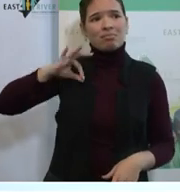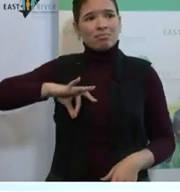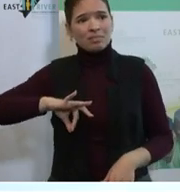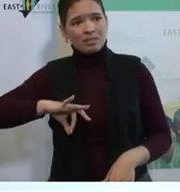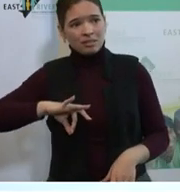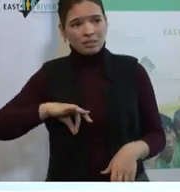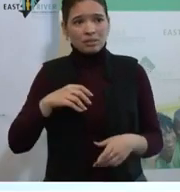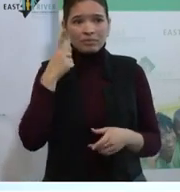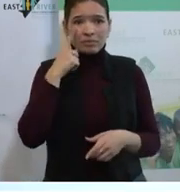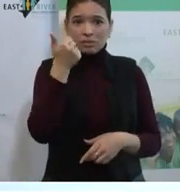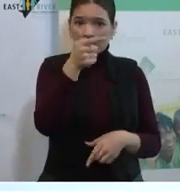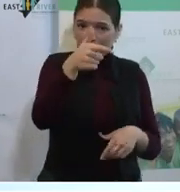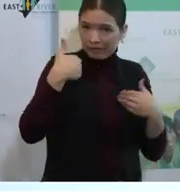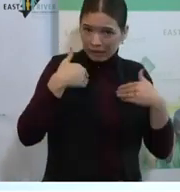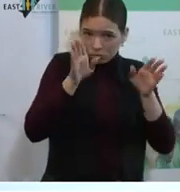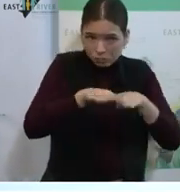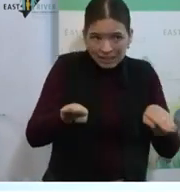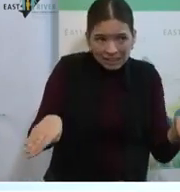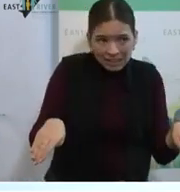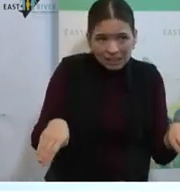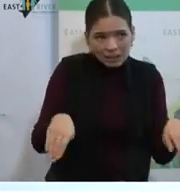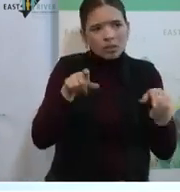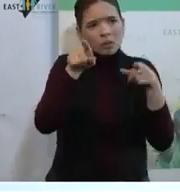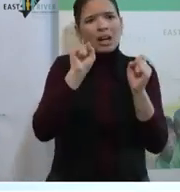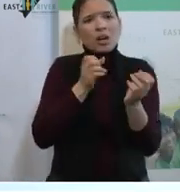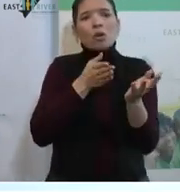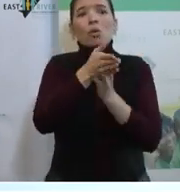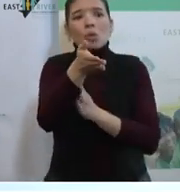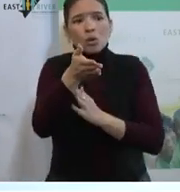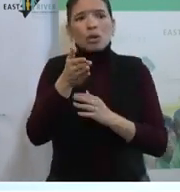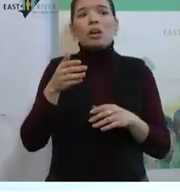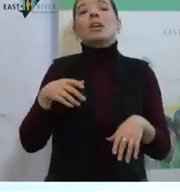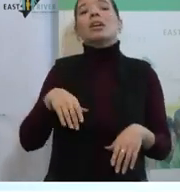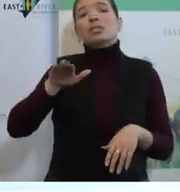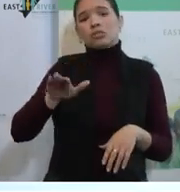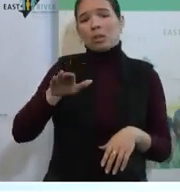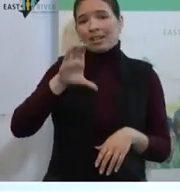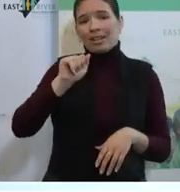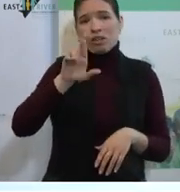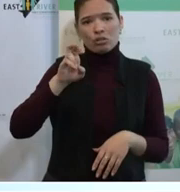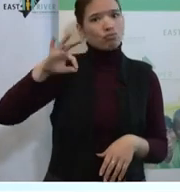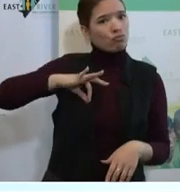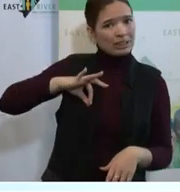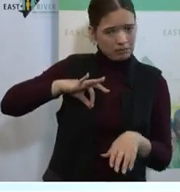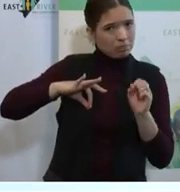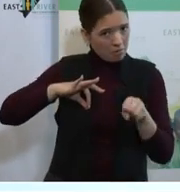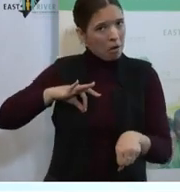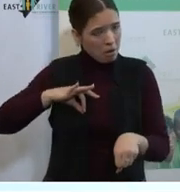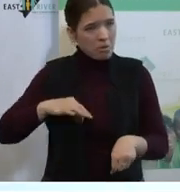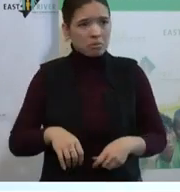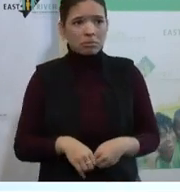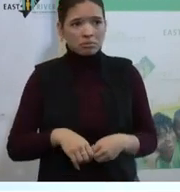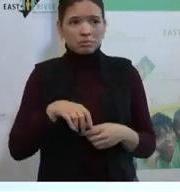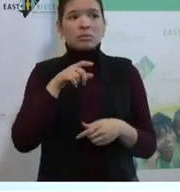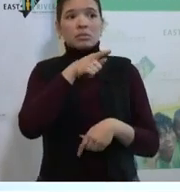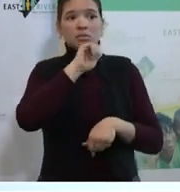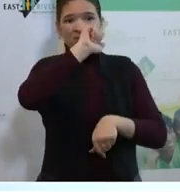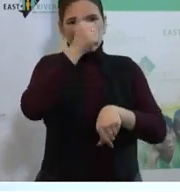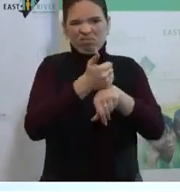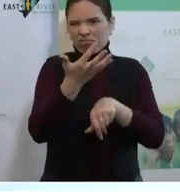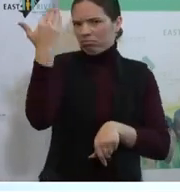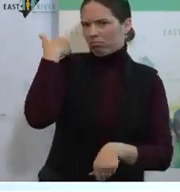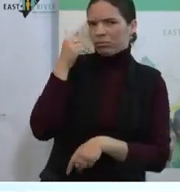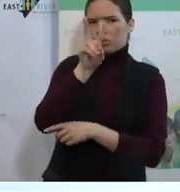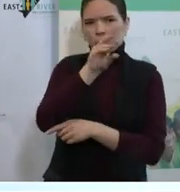are also eligible to get money back. We created the child care tax credit in 2018 and made it